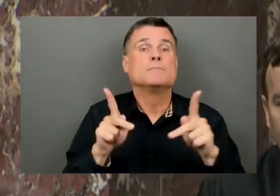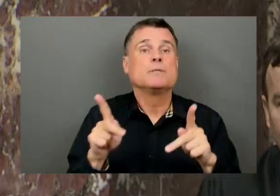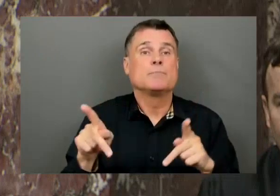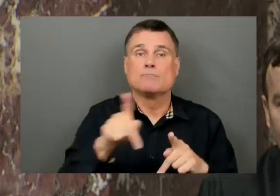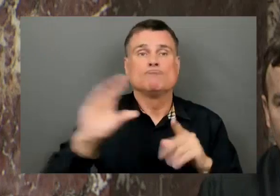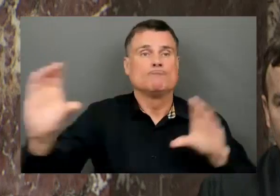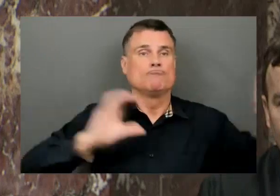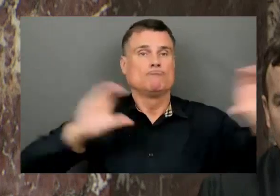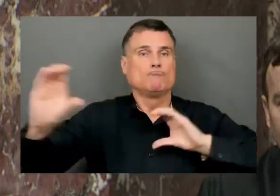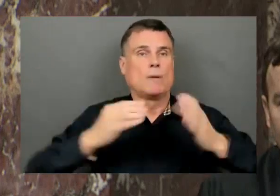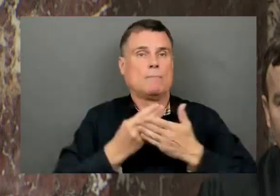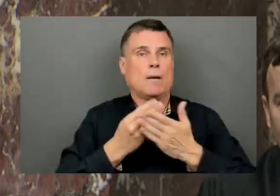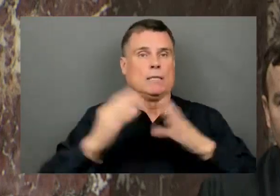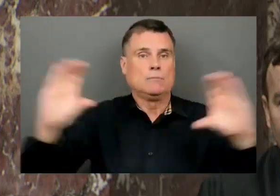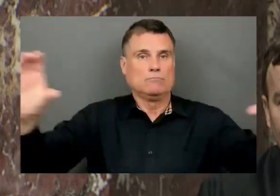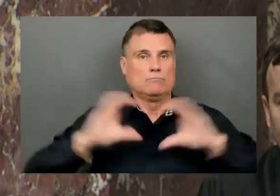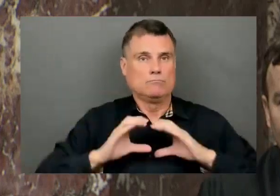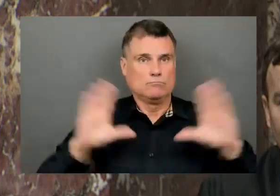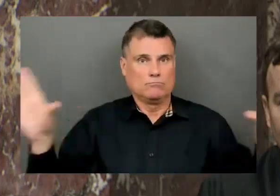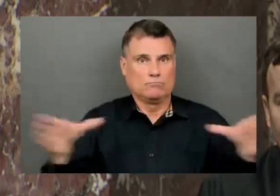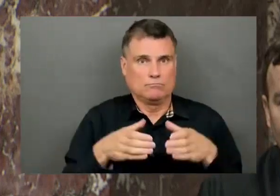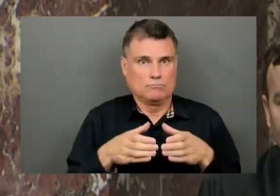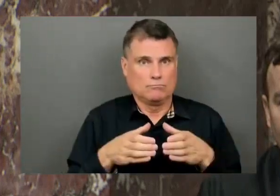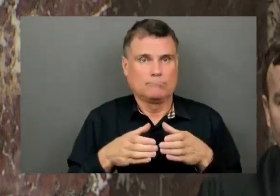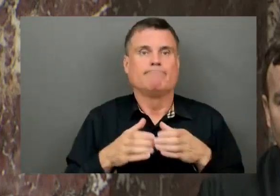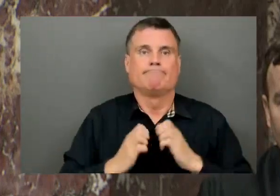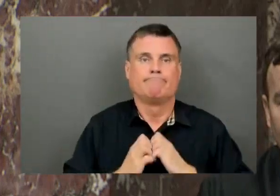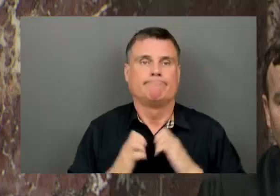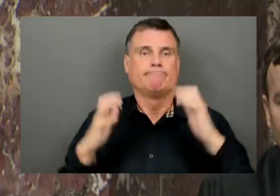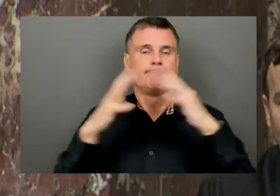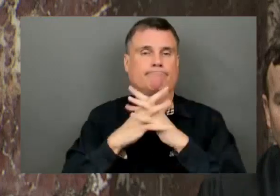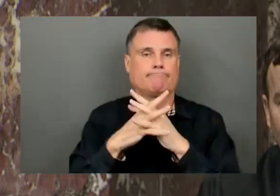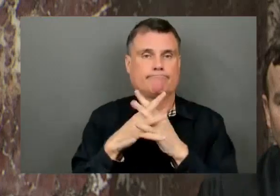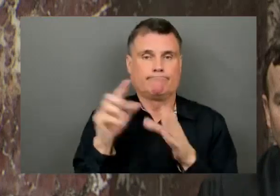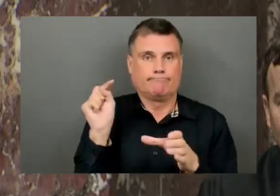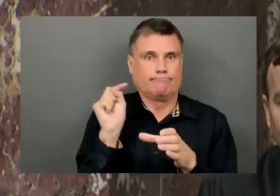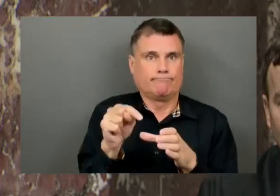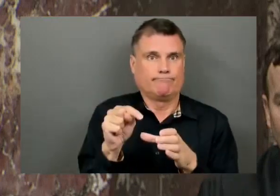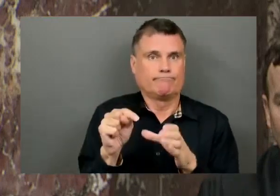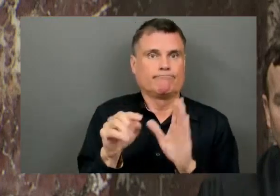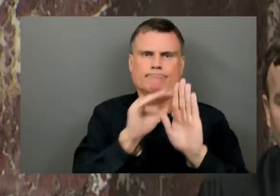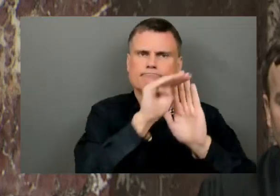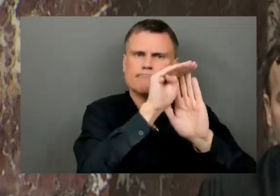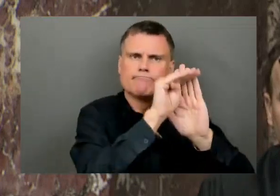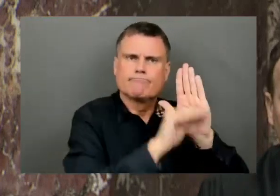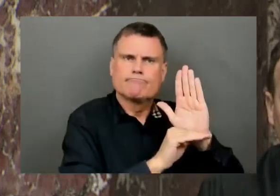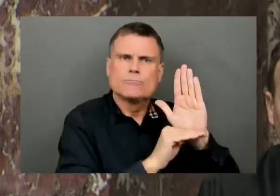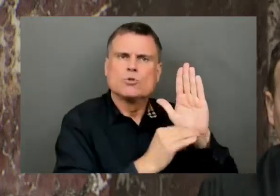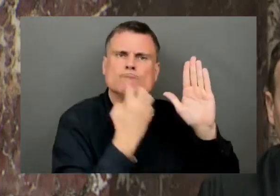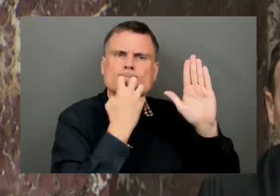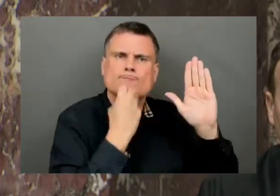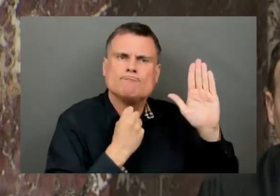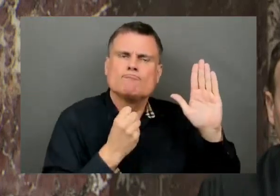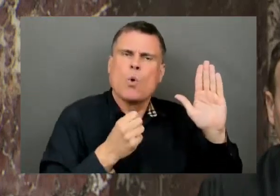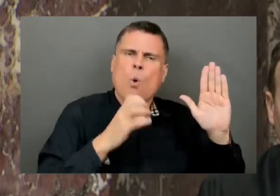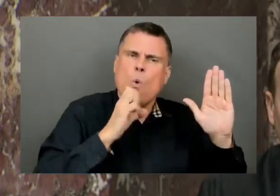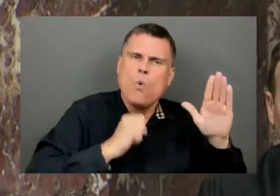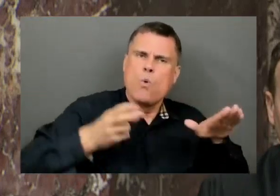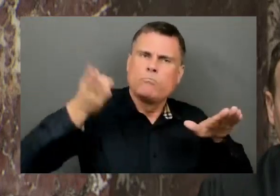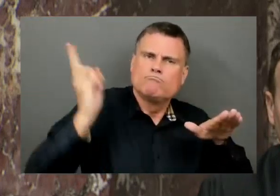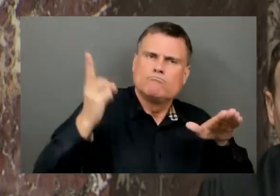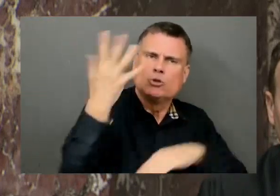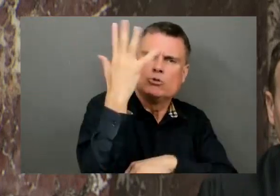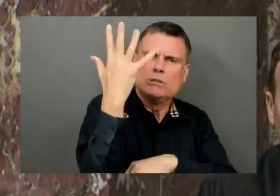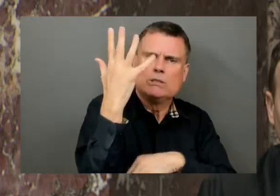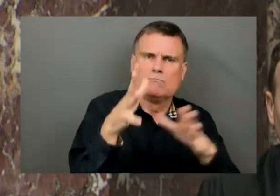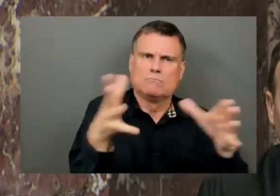the conservation initiatives that my friend talks about. We have the greatest biodiversity of any province in this country. That also means